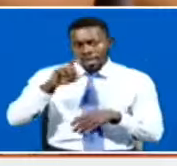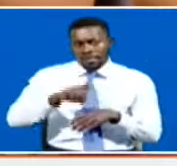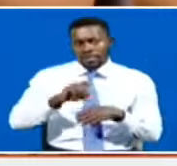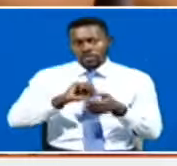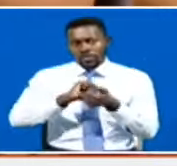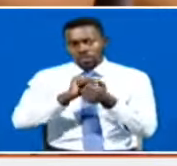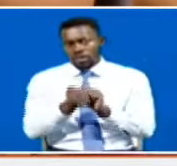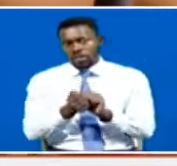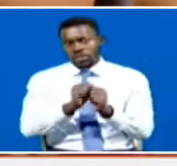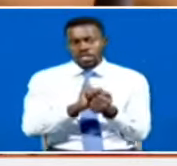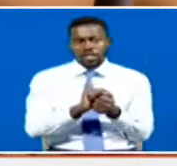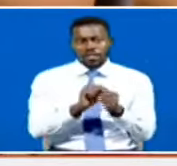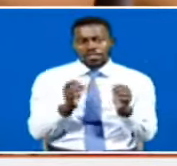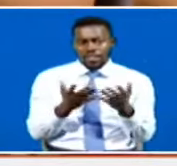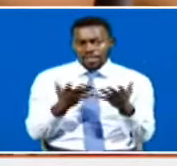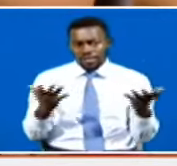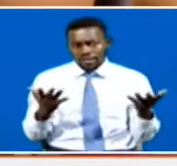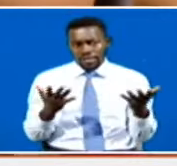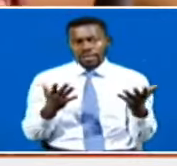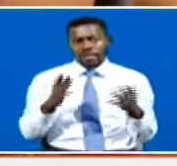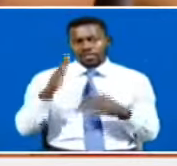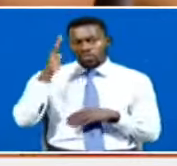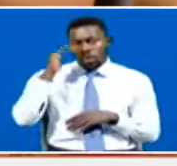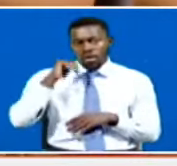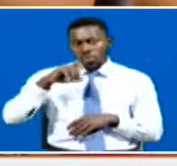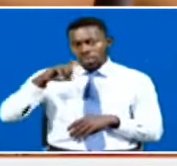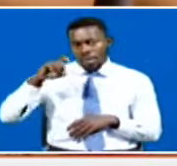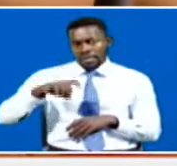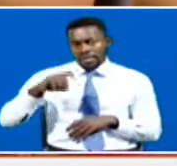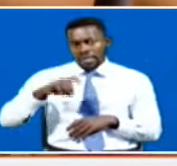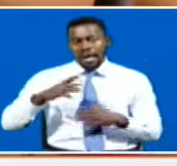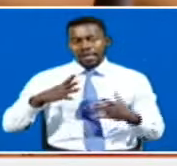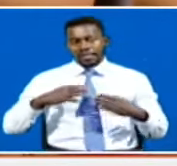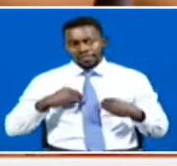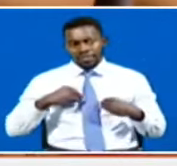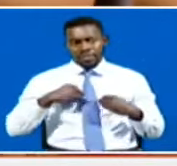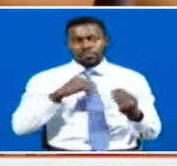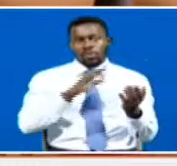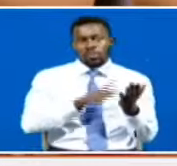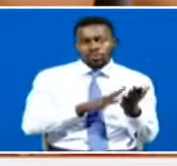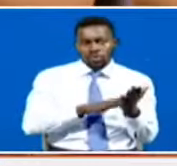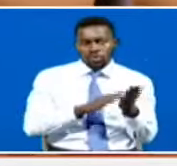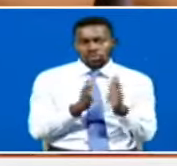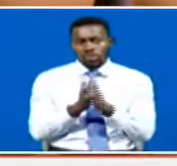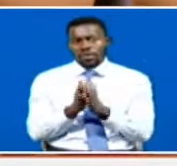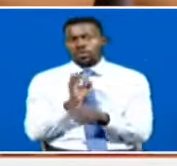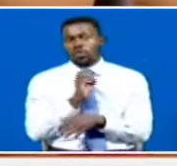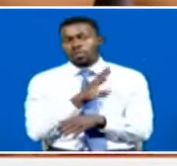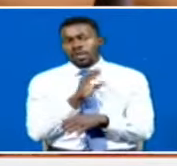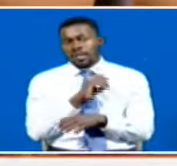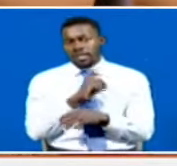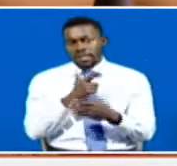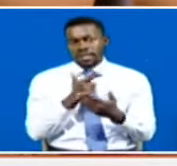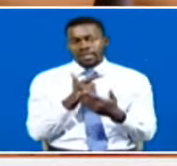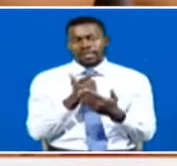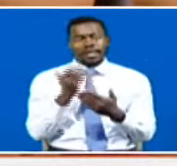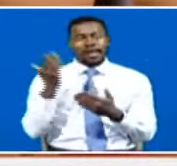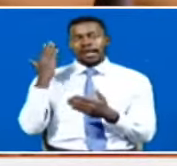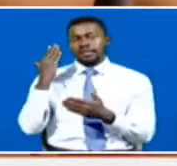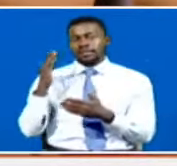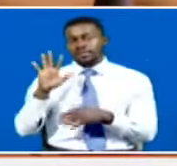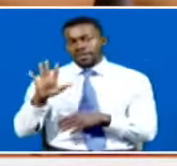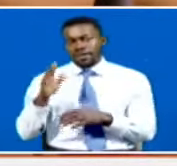bring on board some of the pertinent and contemporary issues that have arisen in the last 4 or 5 years. For